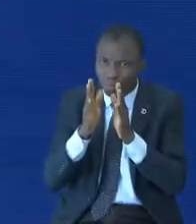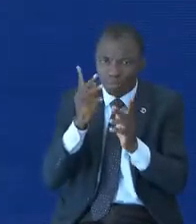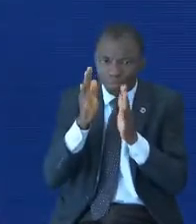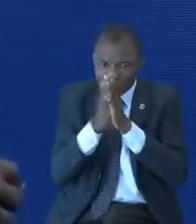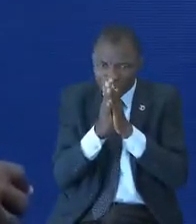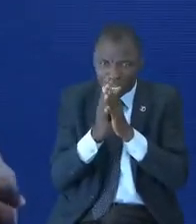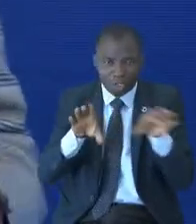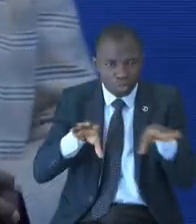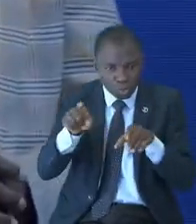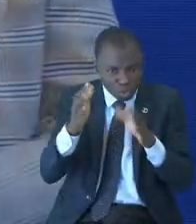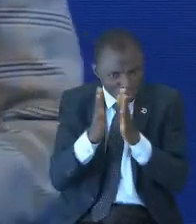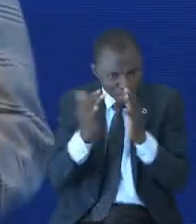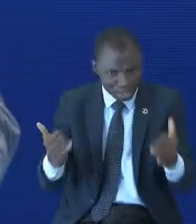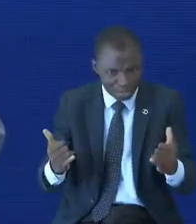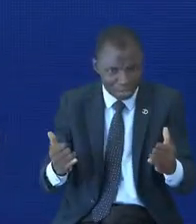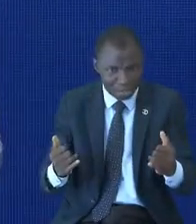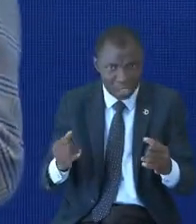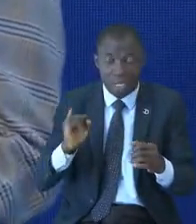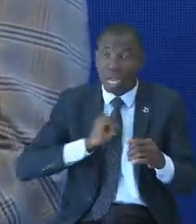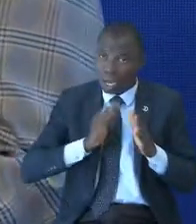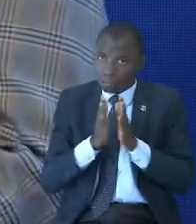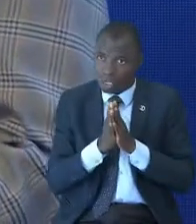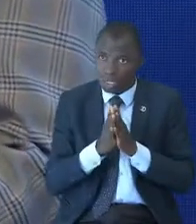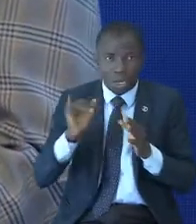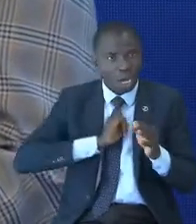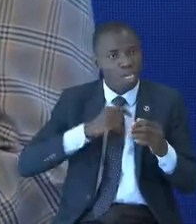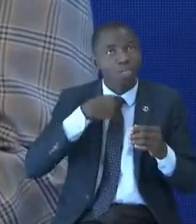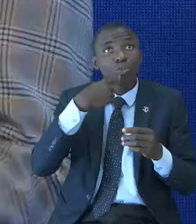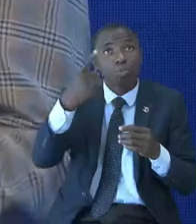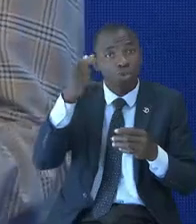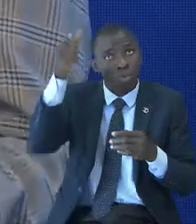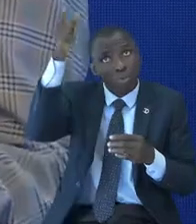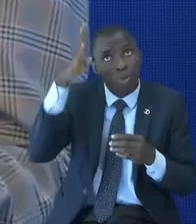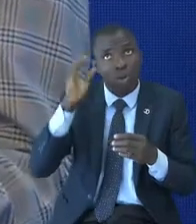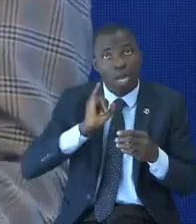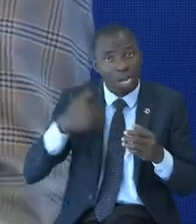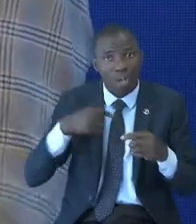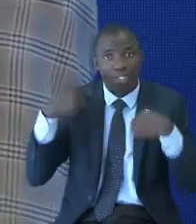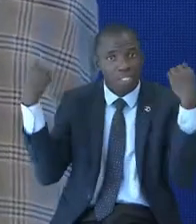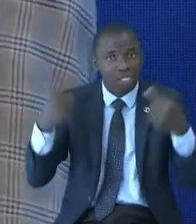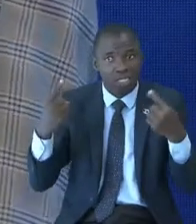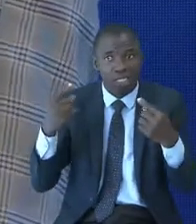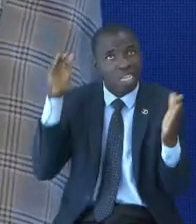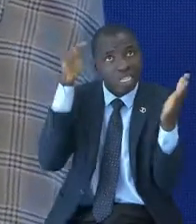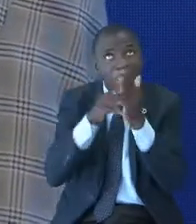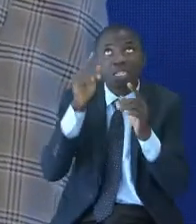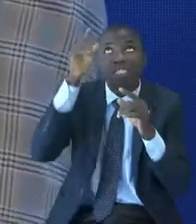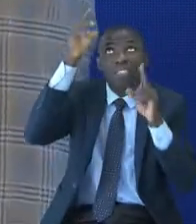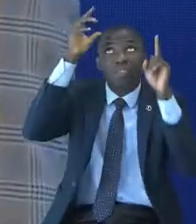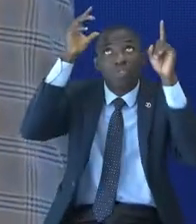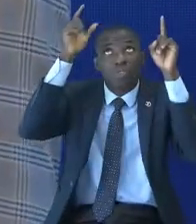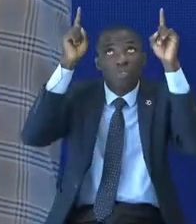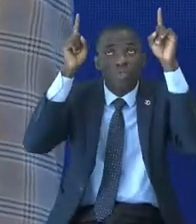unto God? He said, I prayed, I told God, I have sinned against you